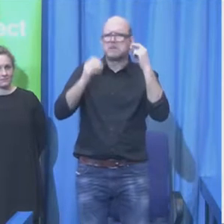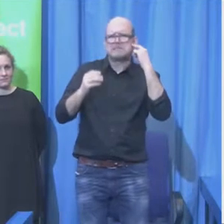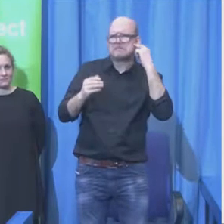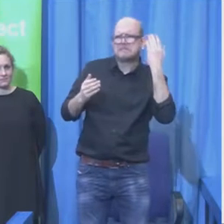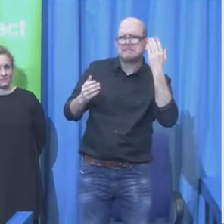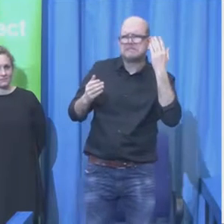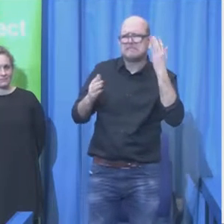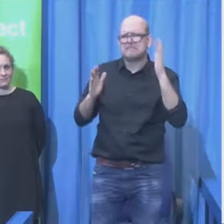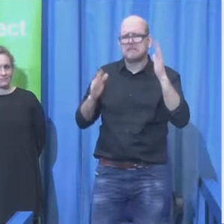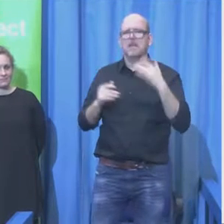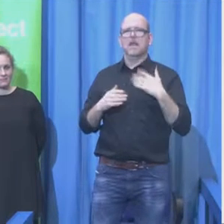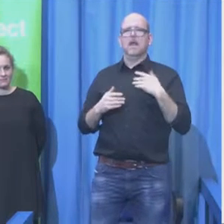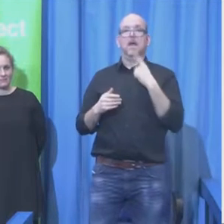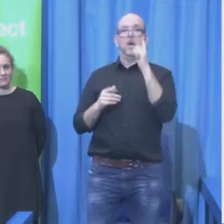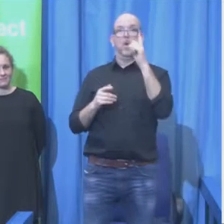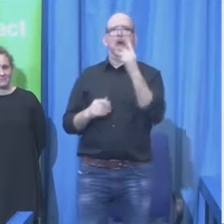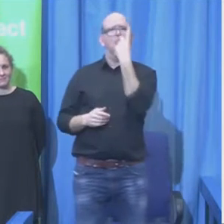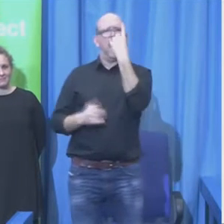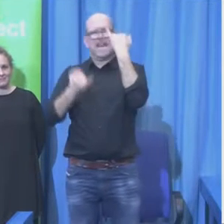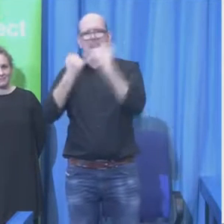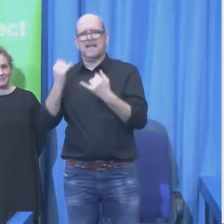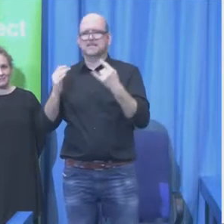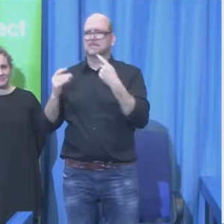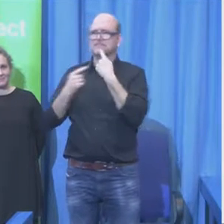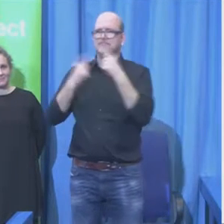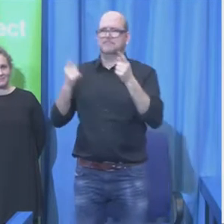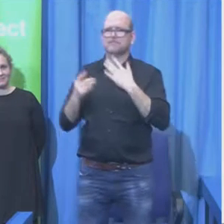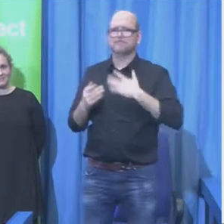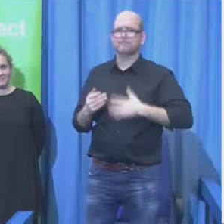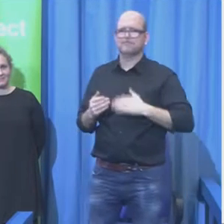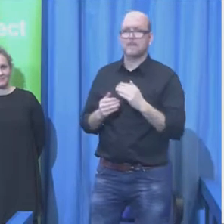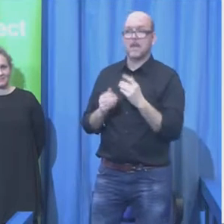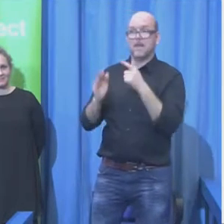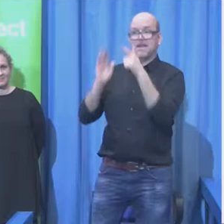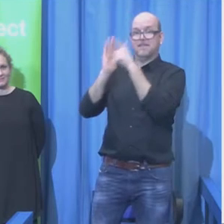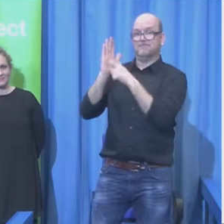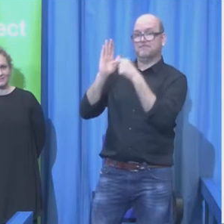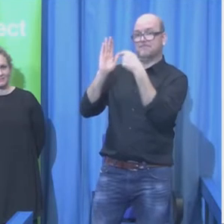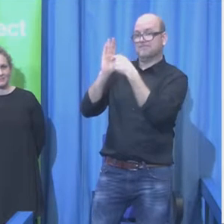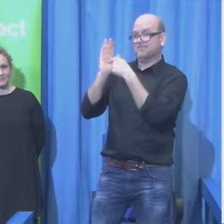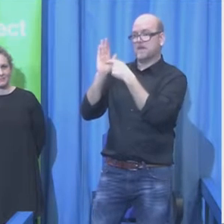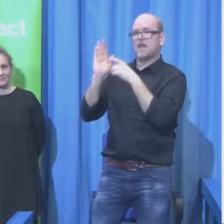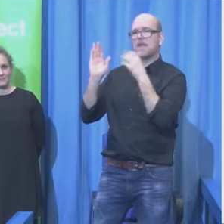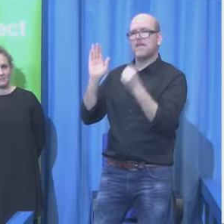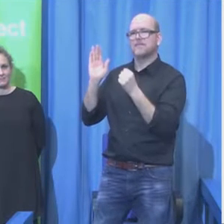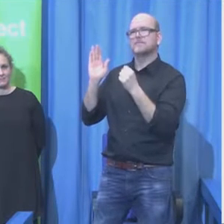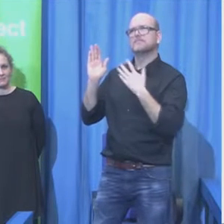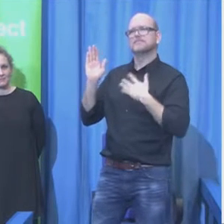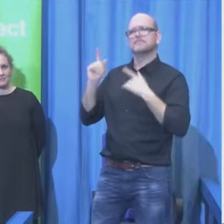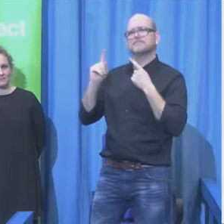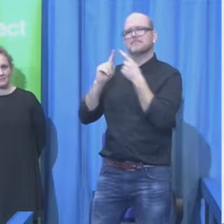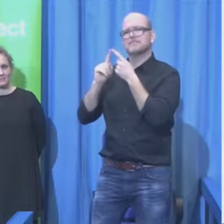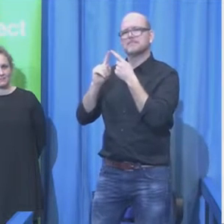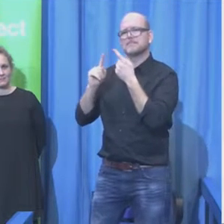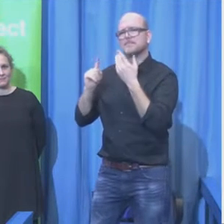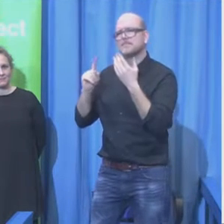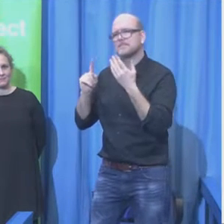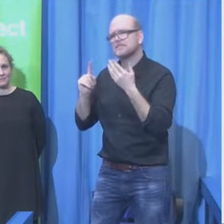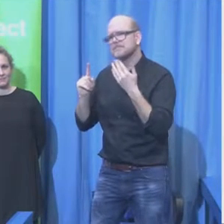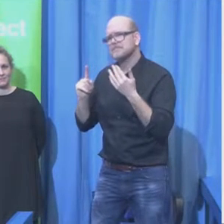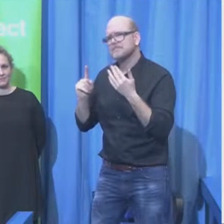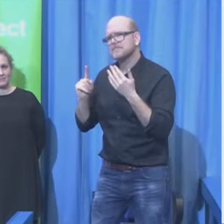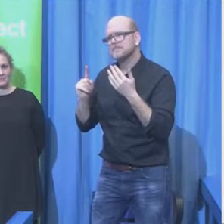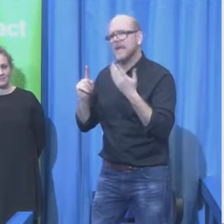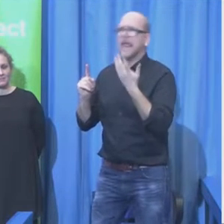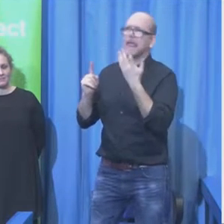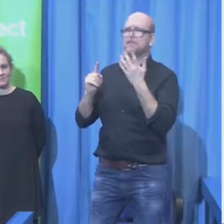I'd like to mention, this law, and within this law we will have a high-level committee which will be chaired by the Prime Minister as an enforcement